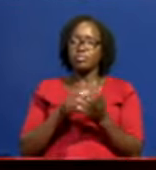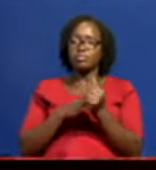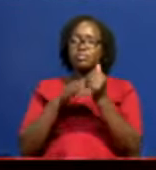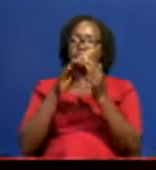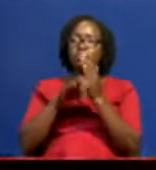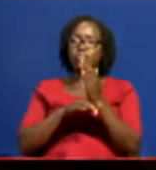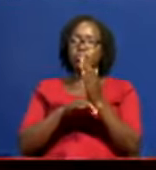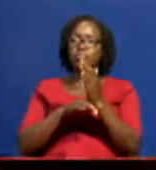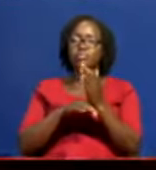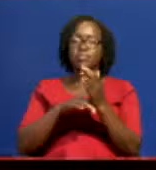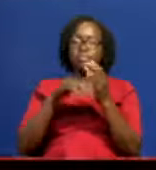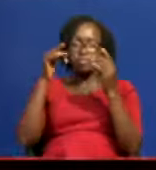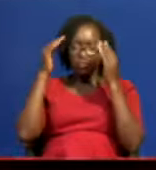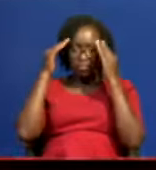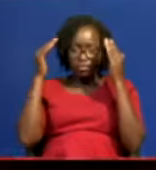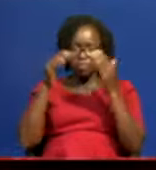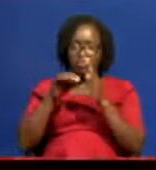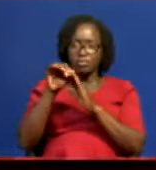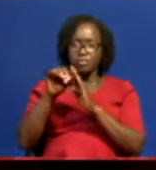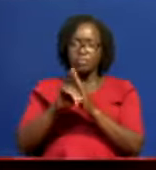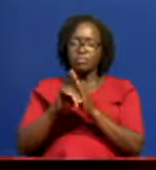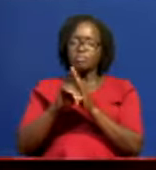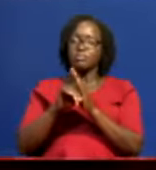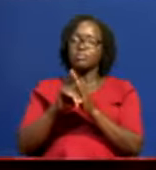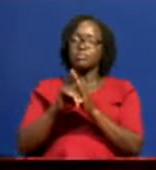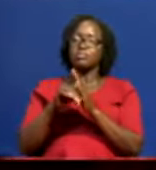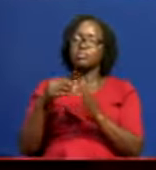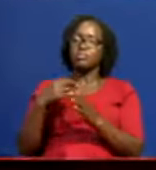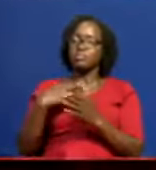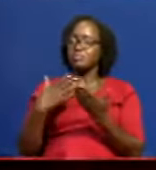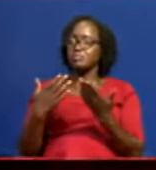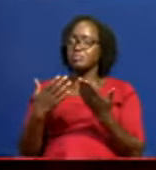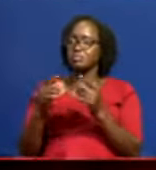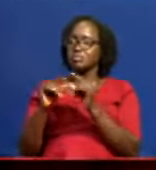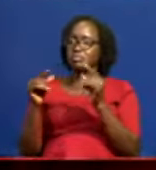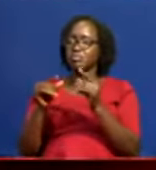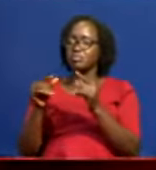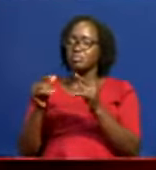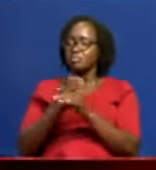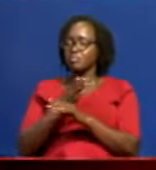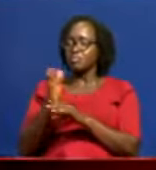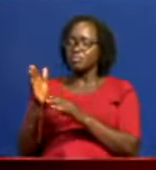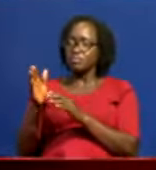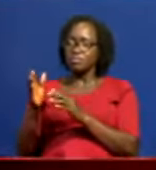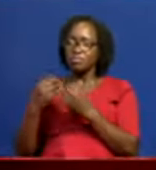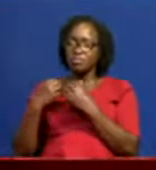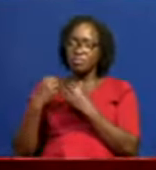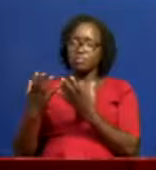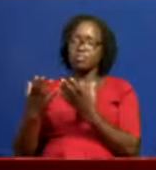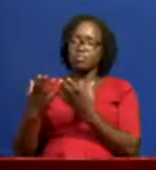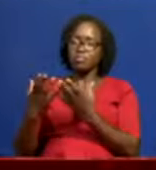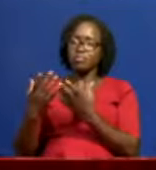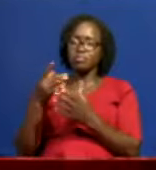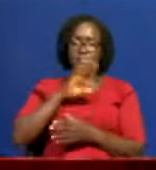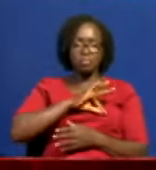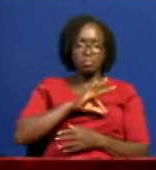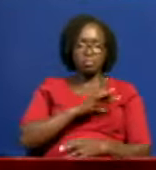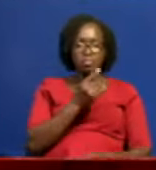leadership invested in the status quo, which excludes the majority to benefit only a